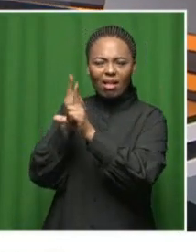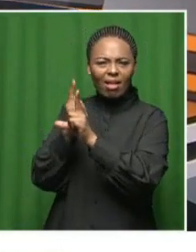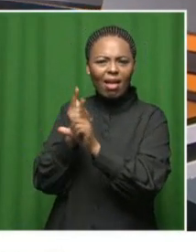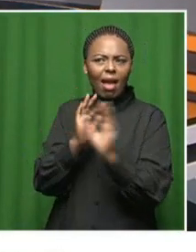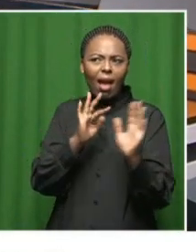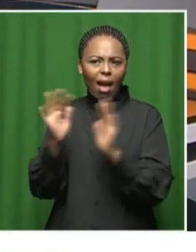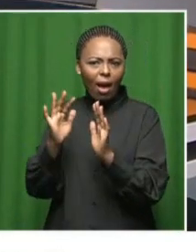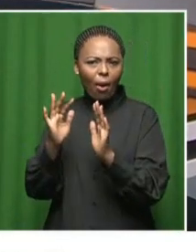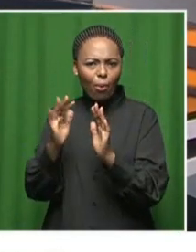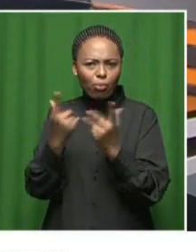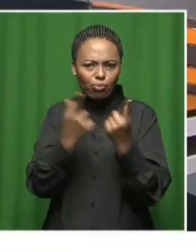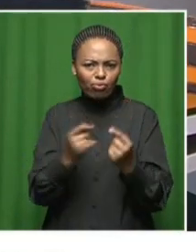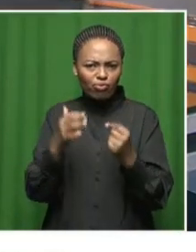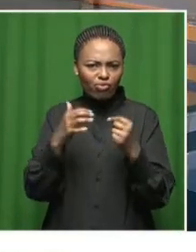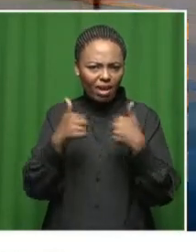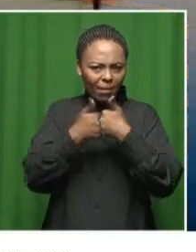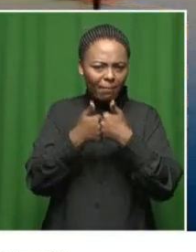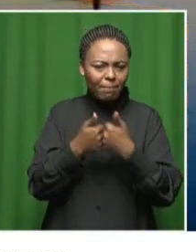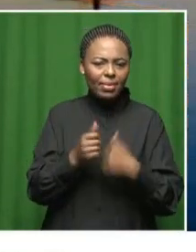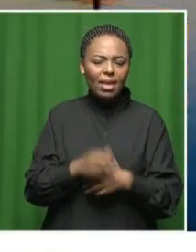your question correctly. As